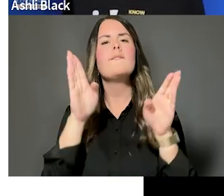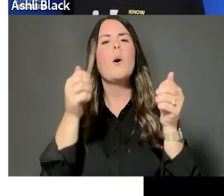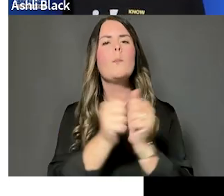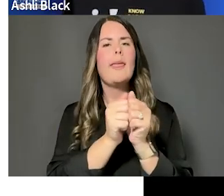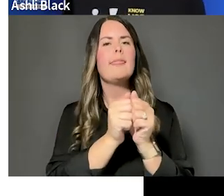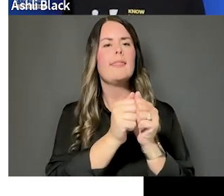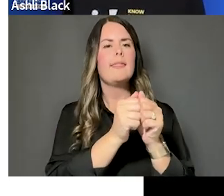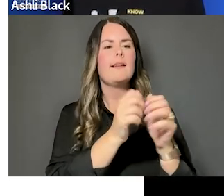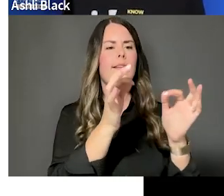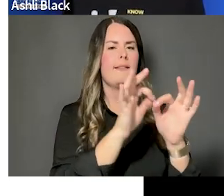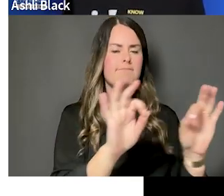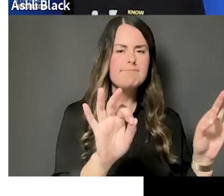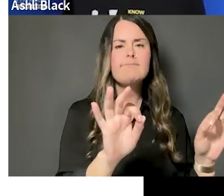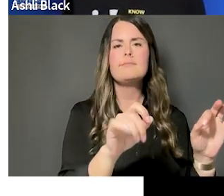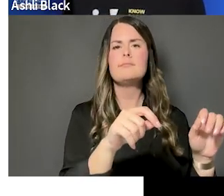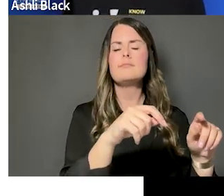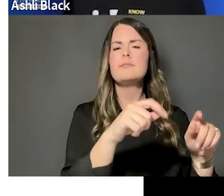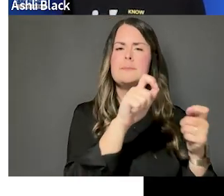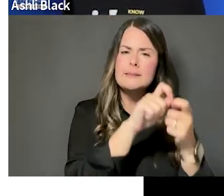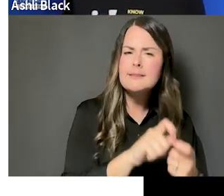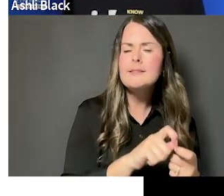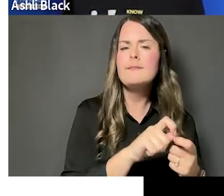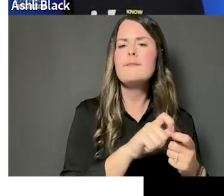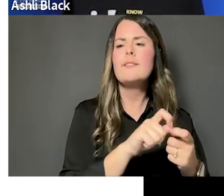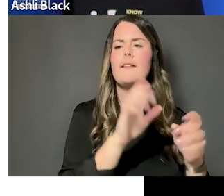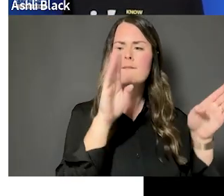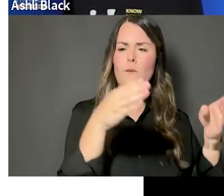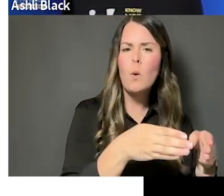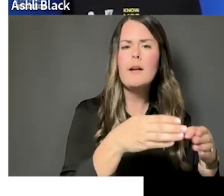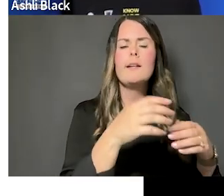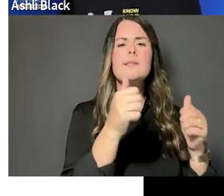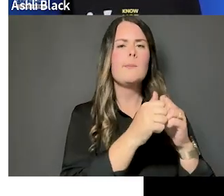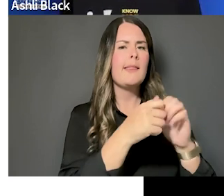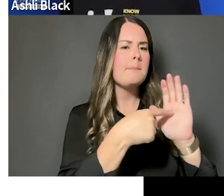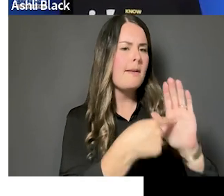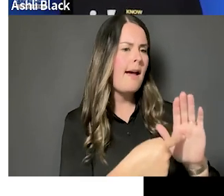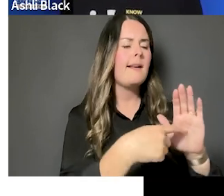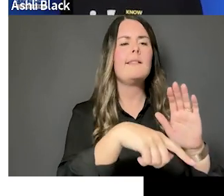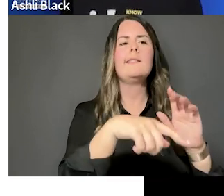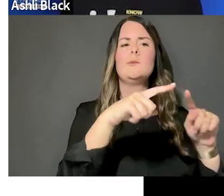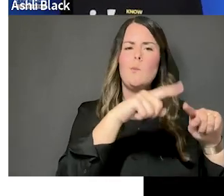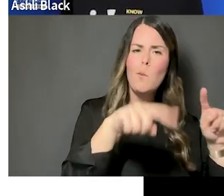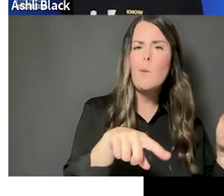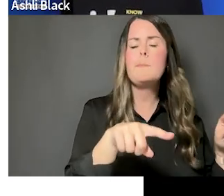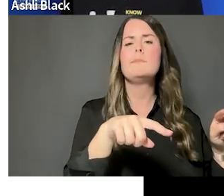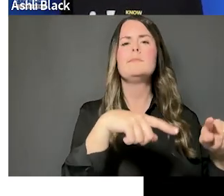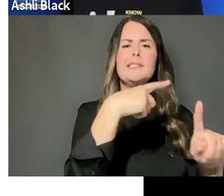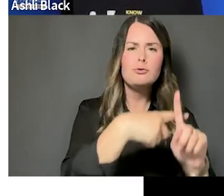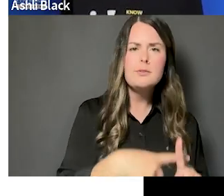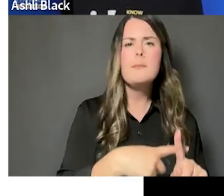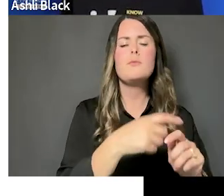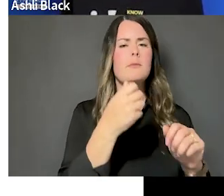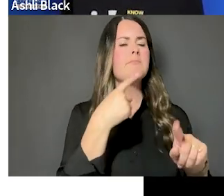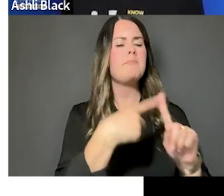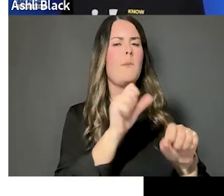2 focuses on defining linear functions, solving and rearranging equations, modeling with slope and intercepts, and working with